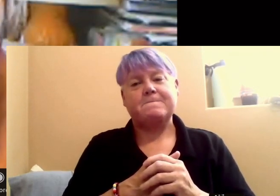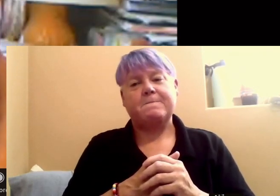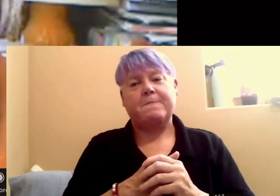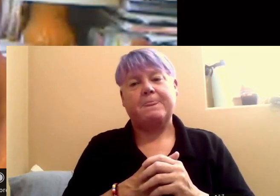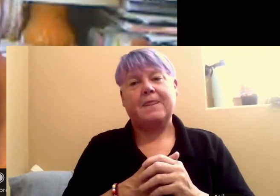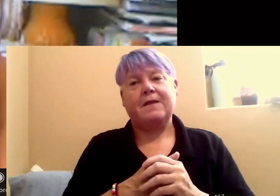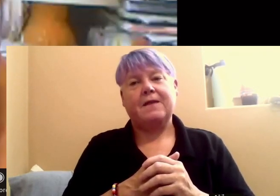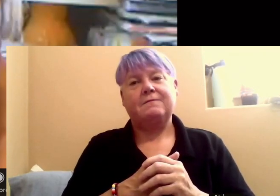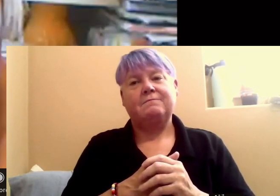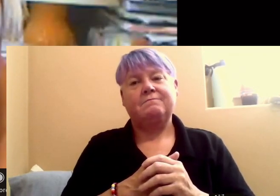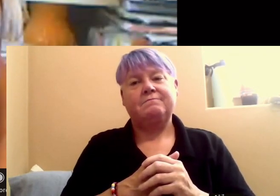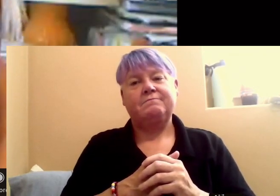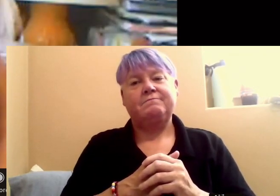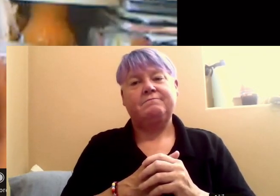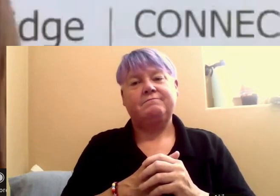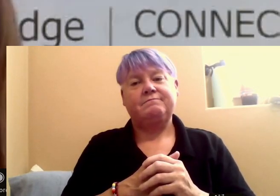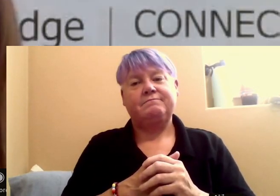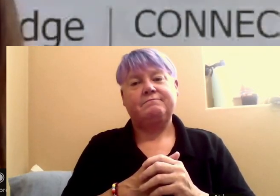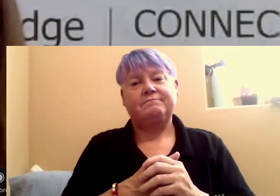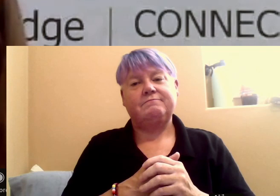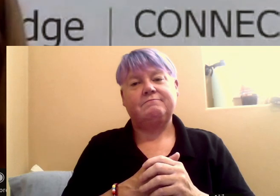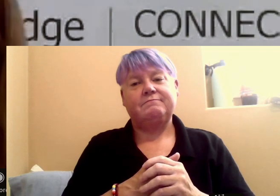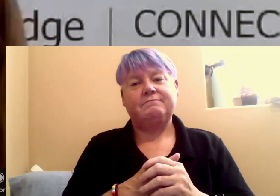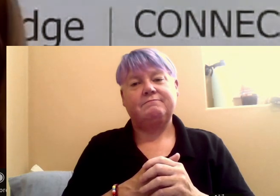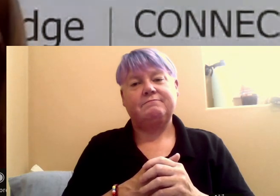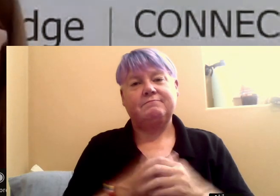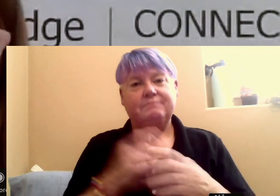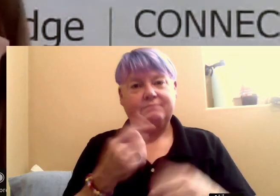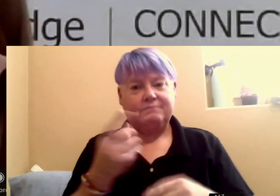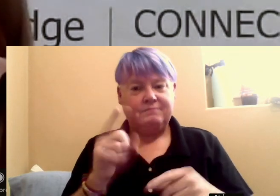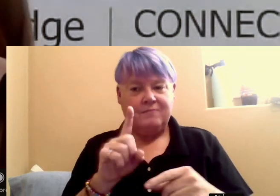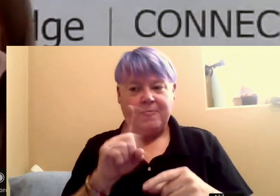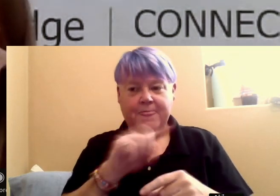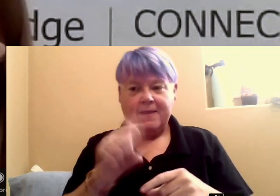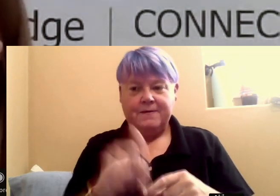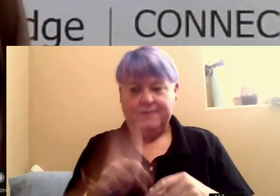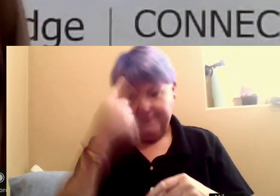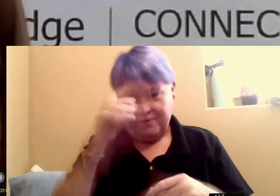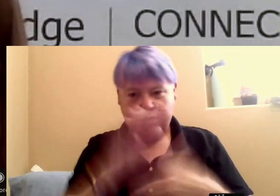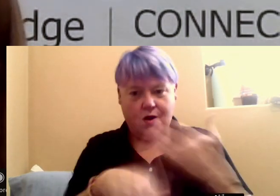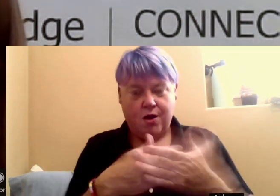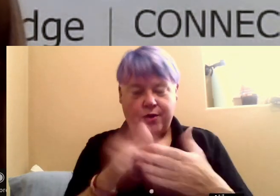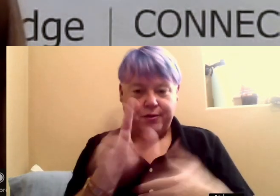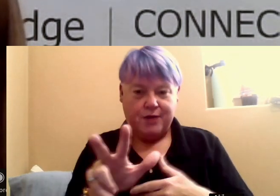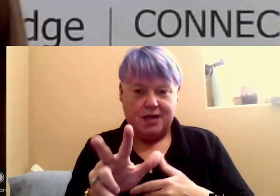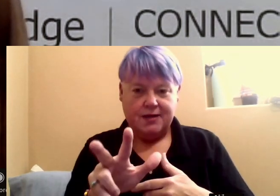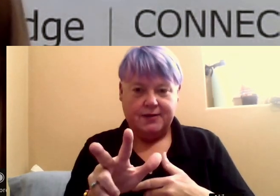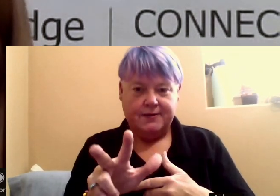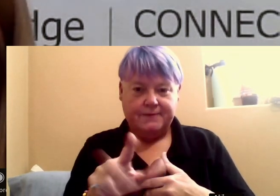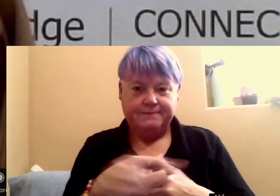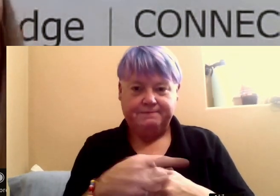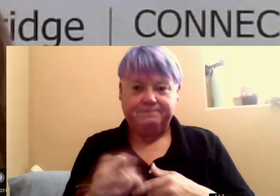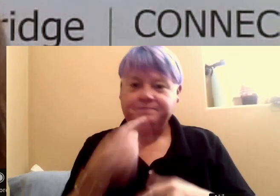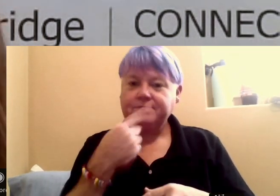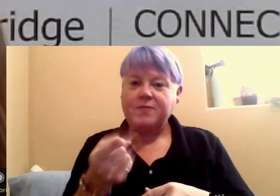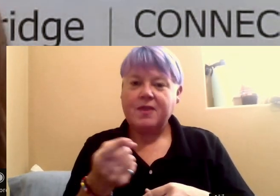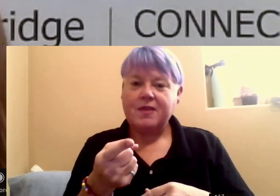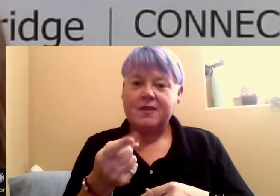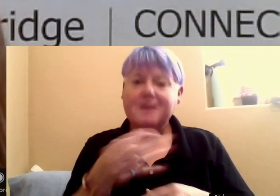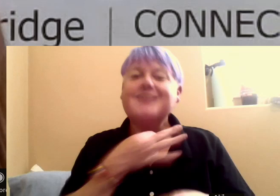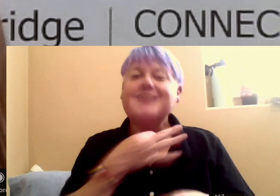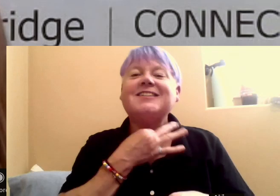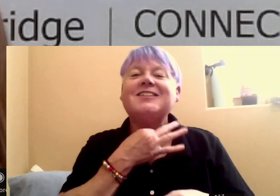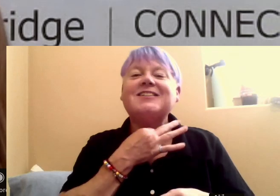Perfect. Thank you, Candace. So somebody has left a question for all 3 of you. They say they are curious about